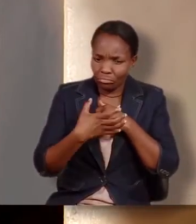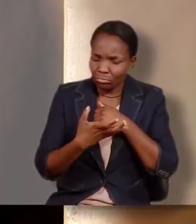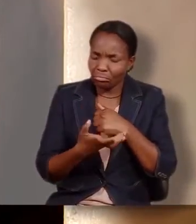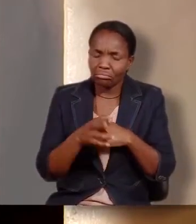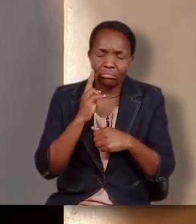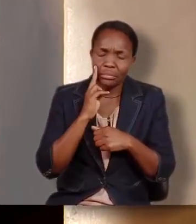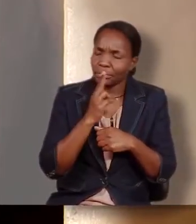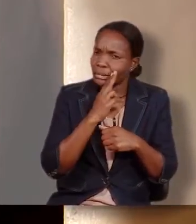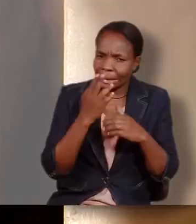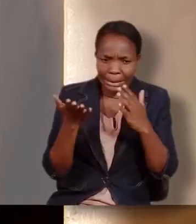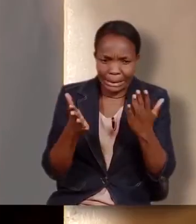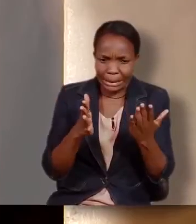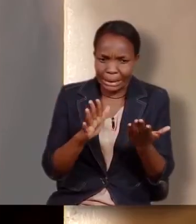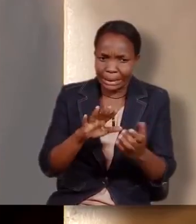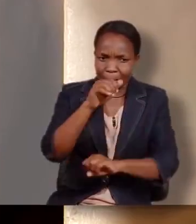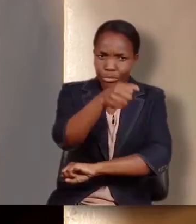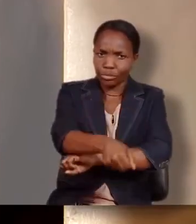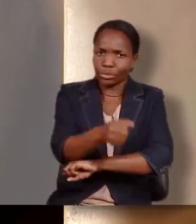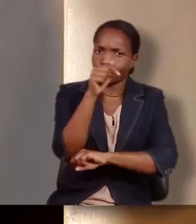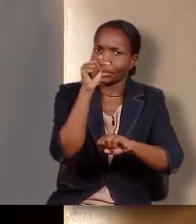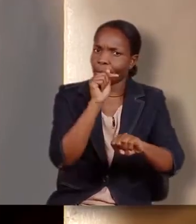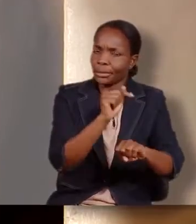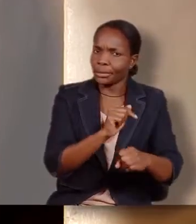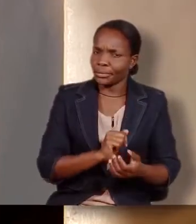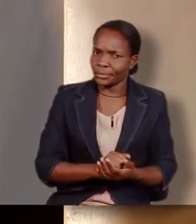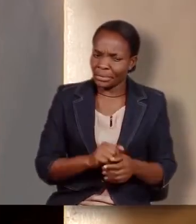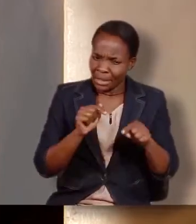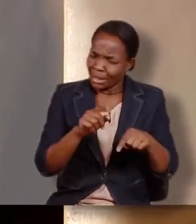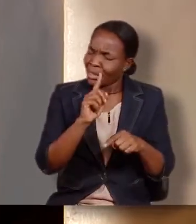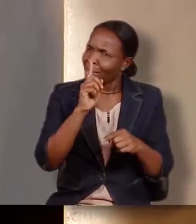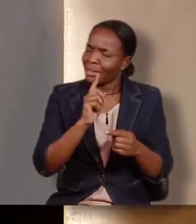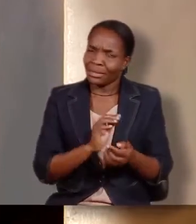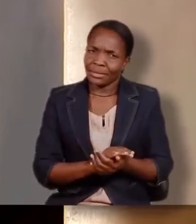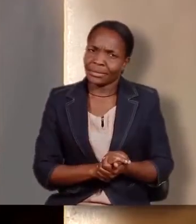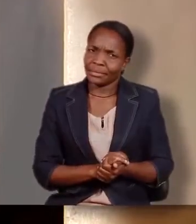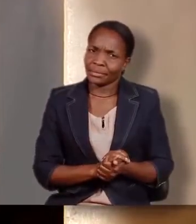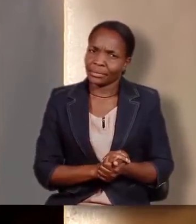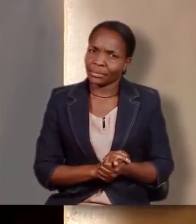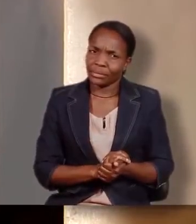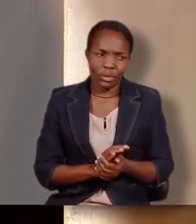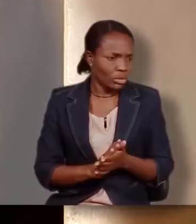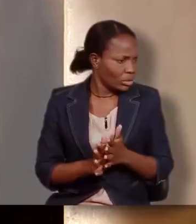uncles die in exile. What is this?